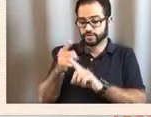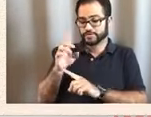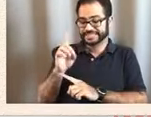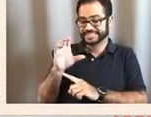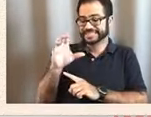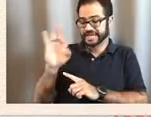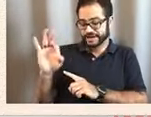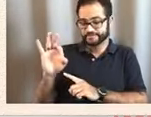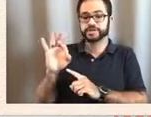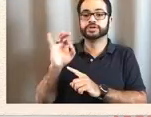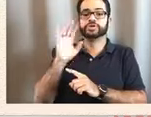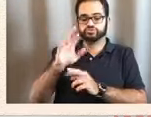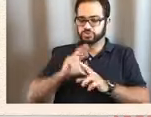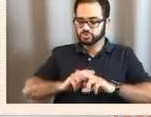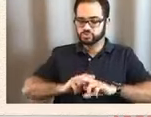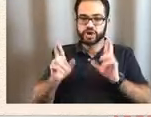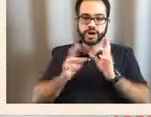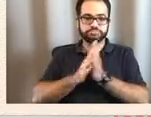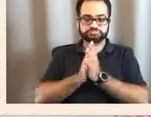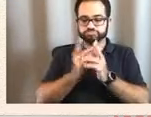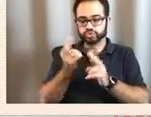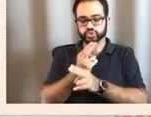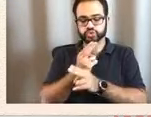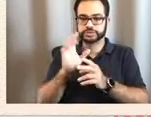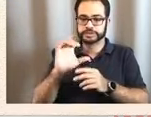you're ready to use the clearinghouse.